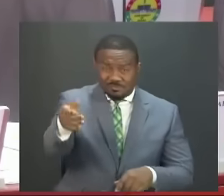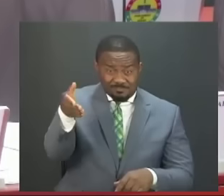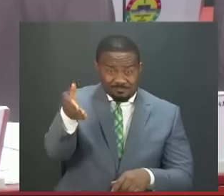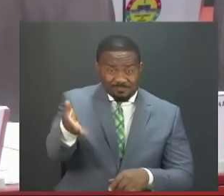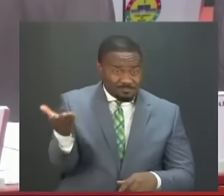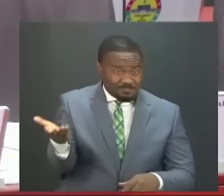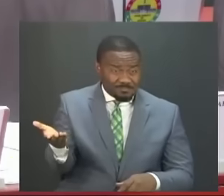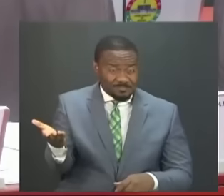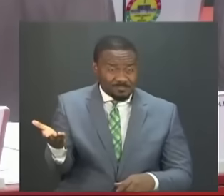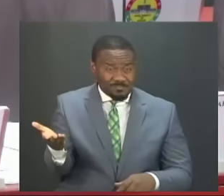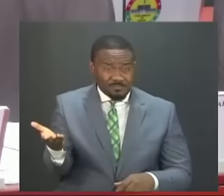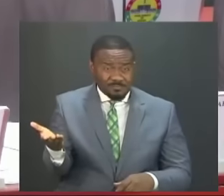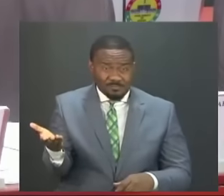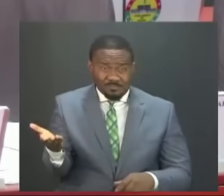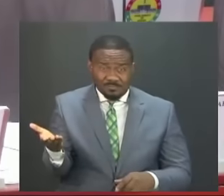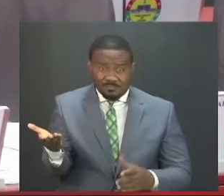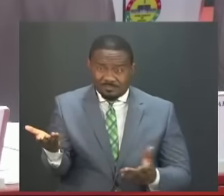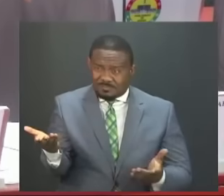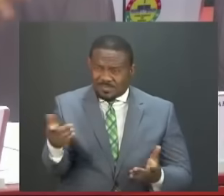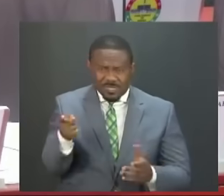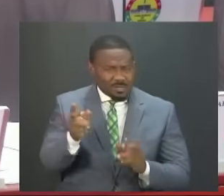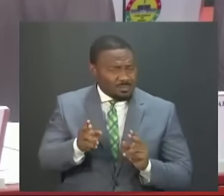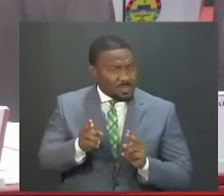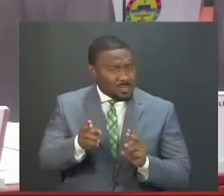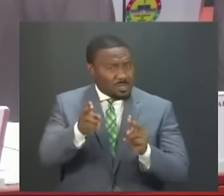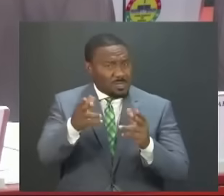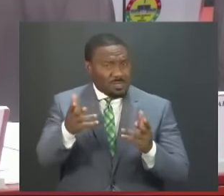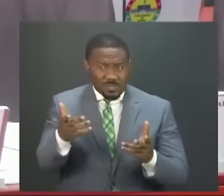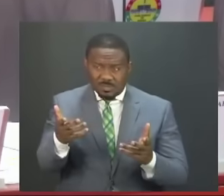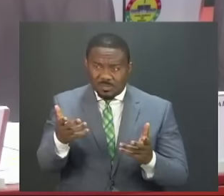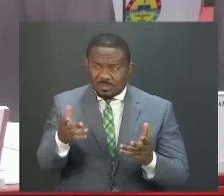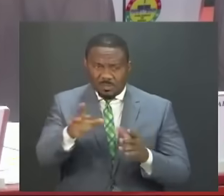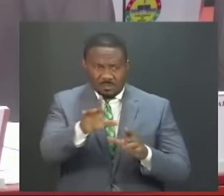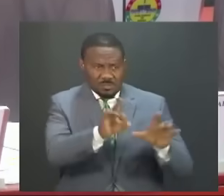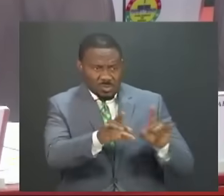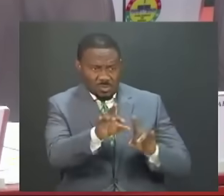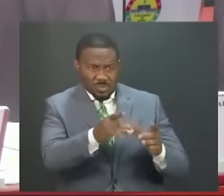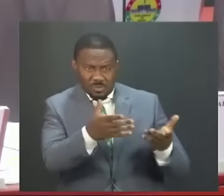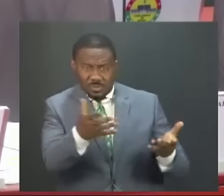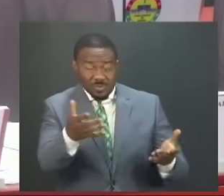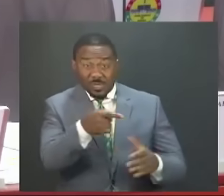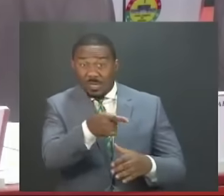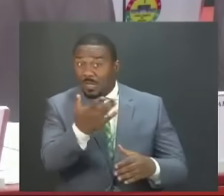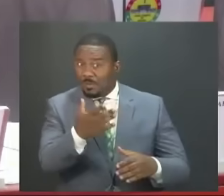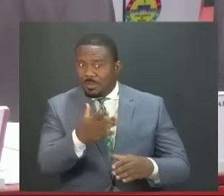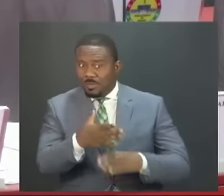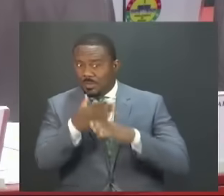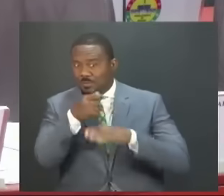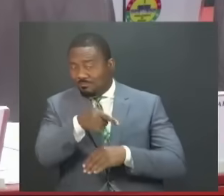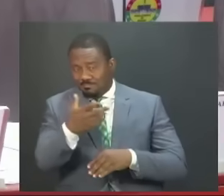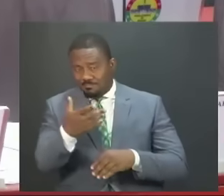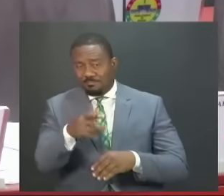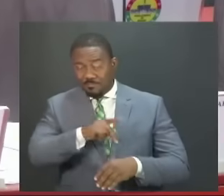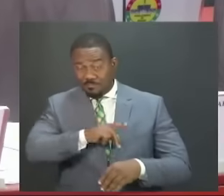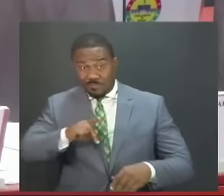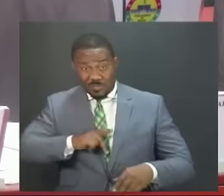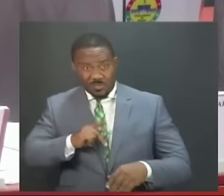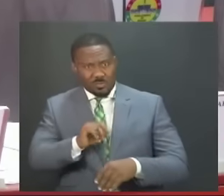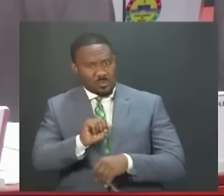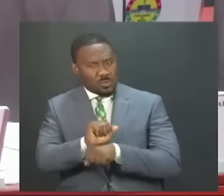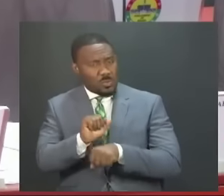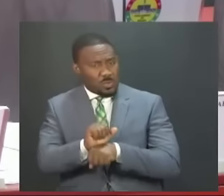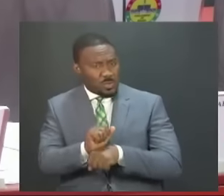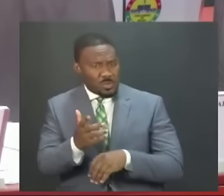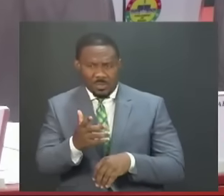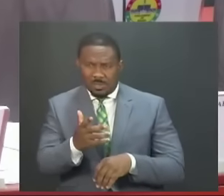so far, whereas he was in a hurry to empanel the court to hear the injunction applications, none has happened in